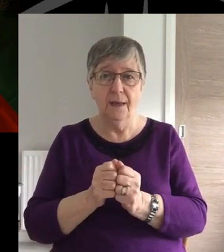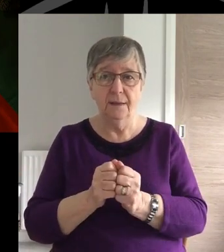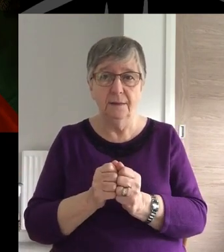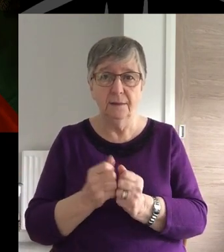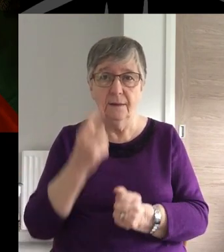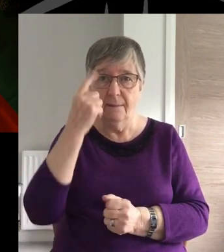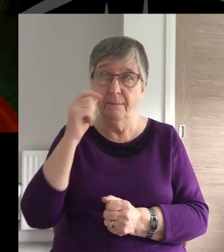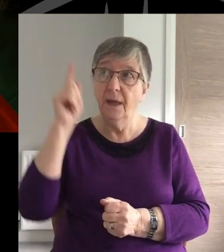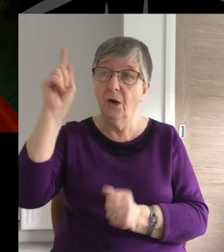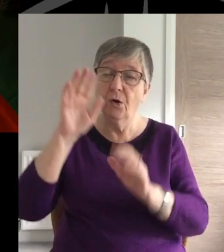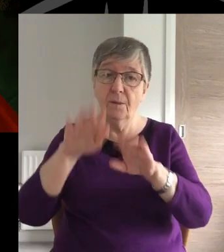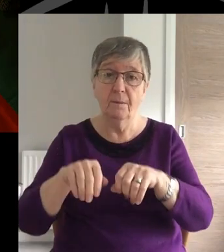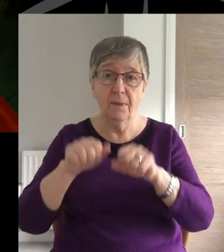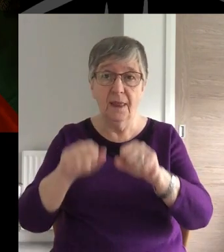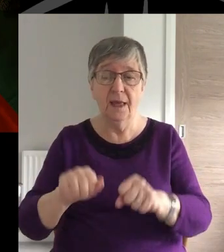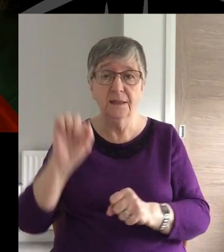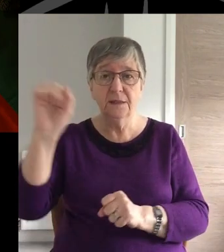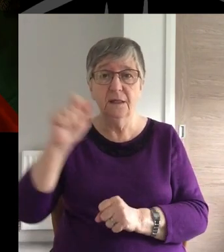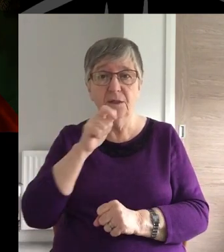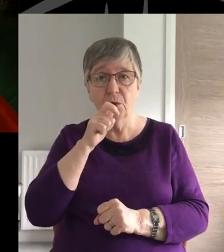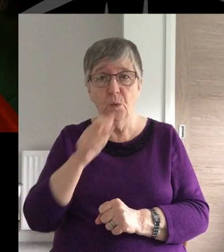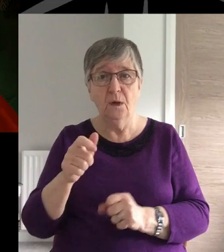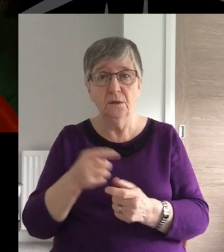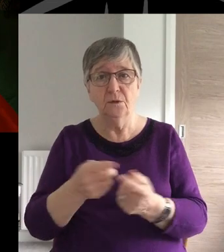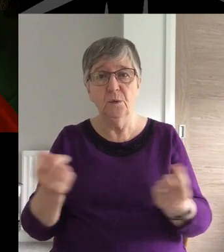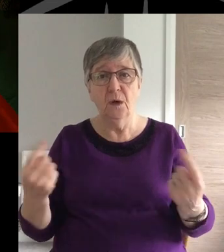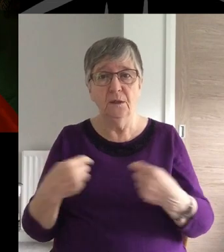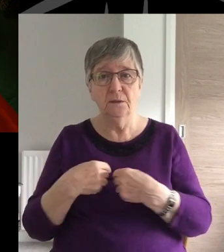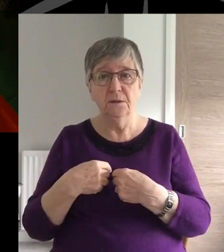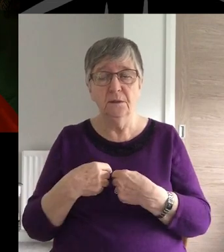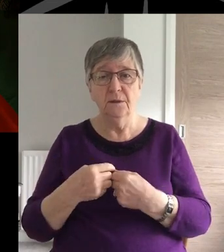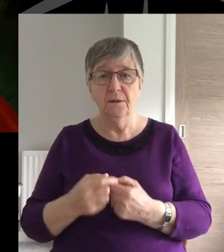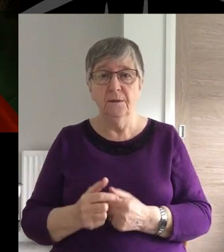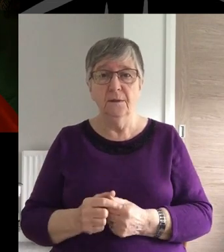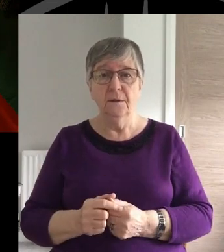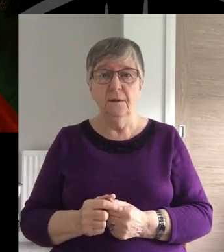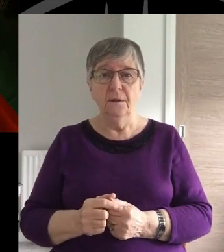Amen. May God bless his word to us.